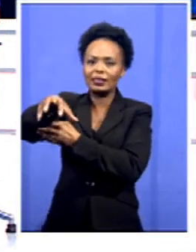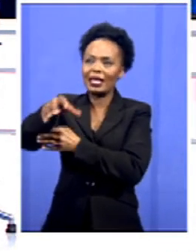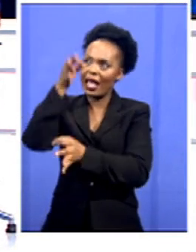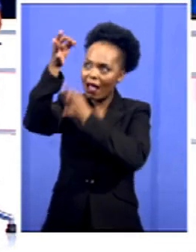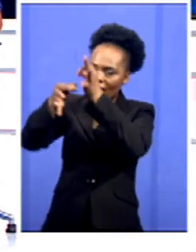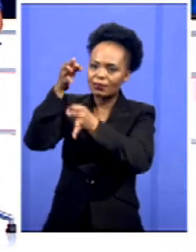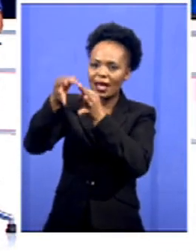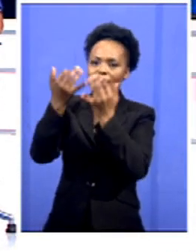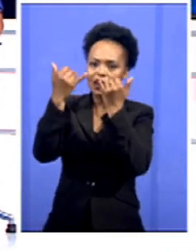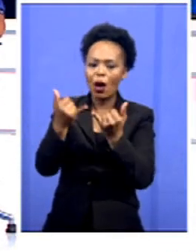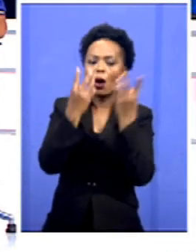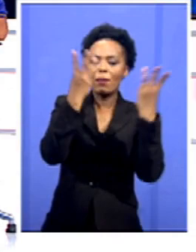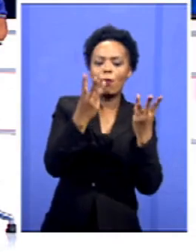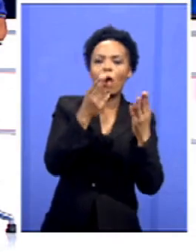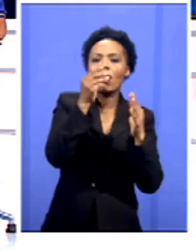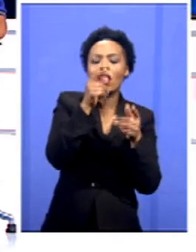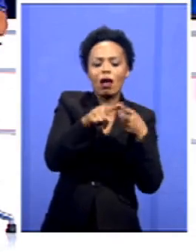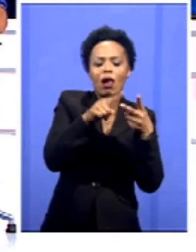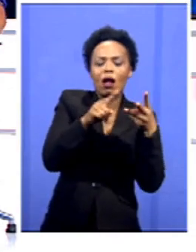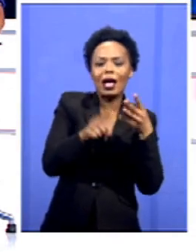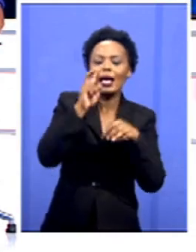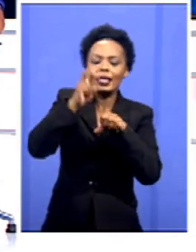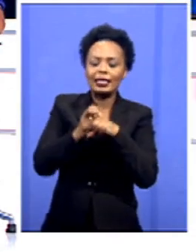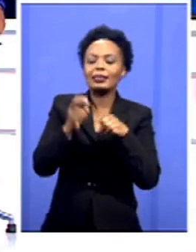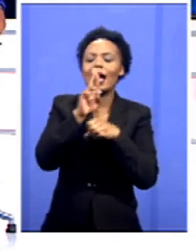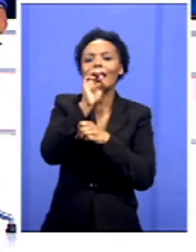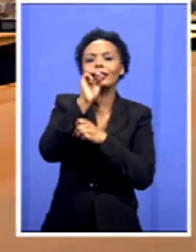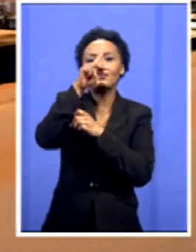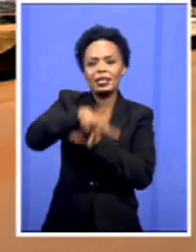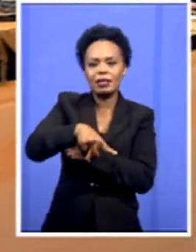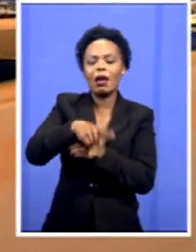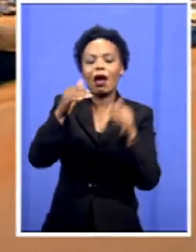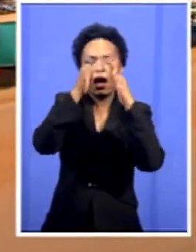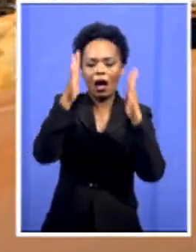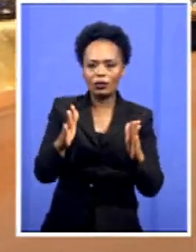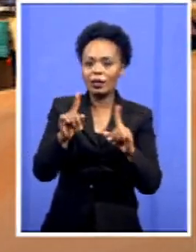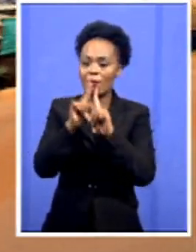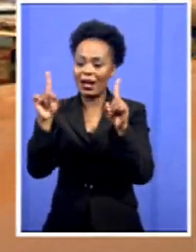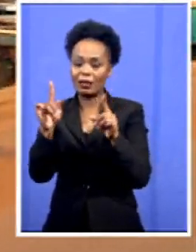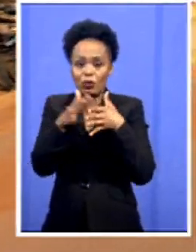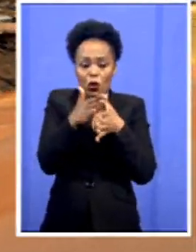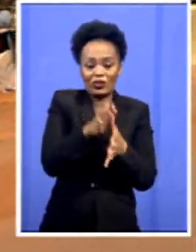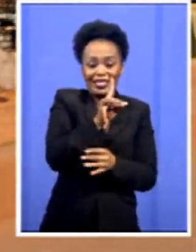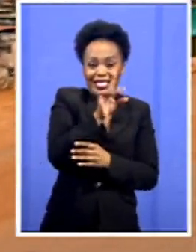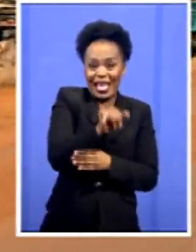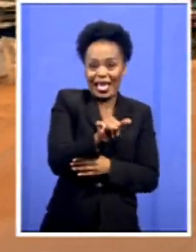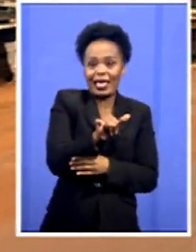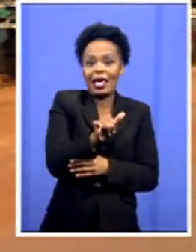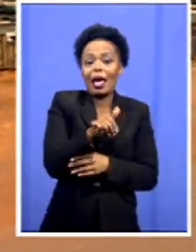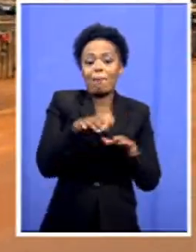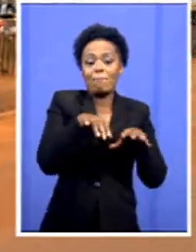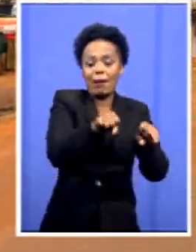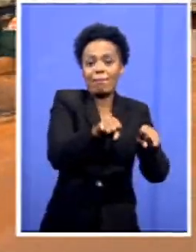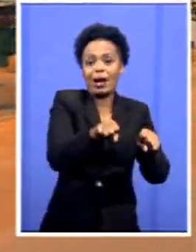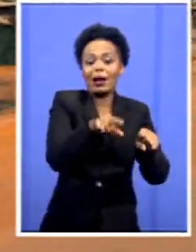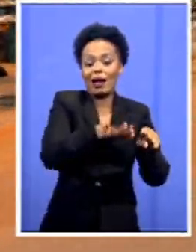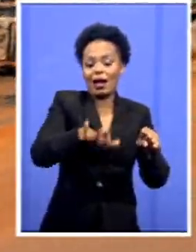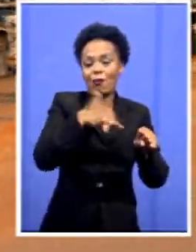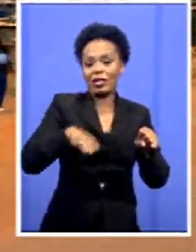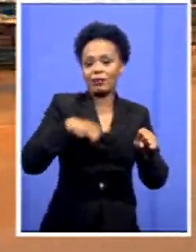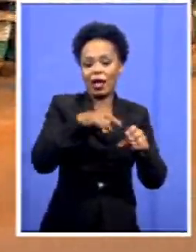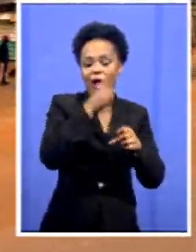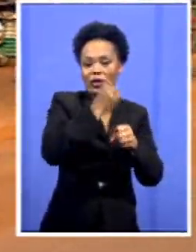areas that are in need of RDP houses. So what they have done is, because it's a DA-run municipality in Gauteng, obviously there is